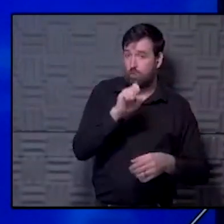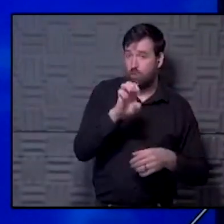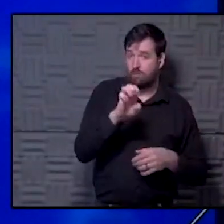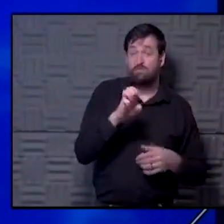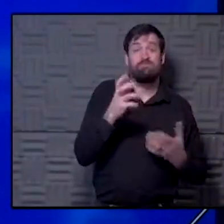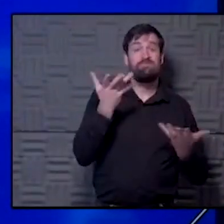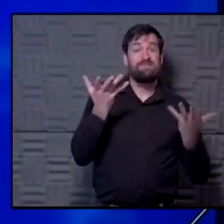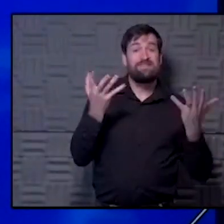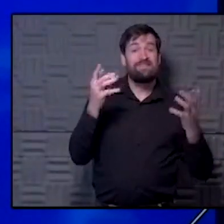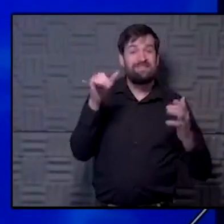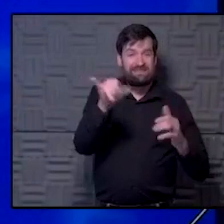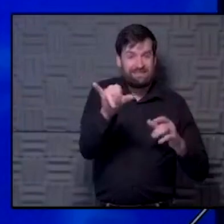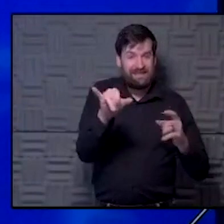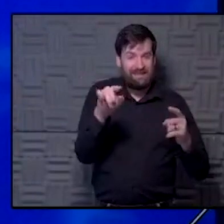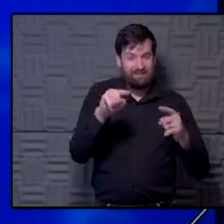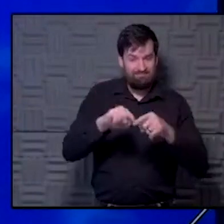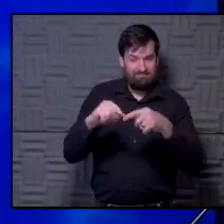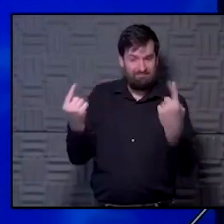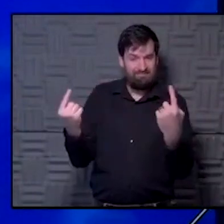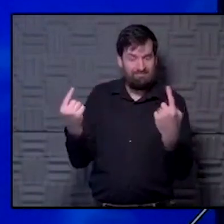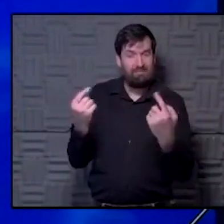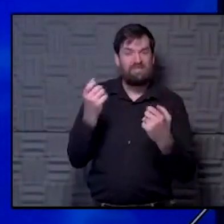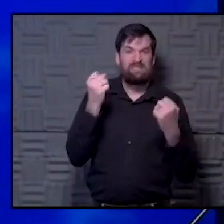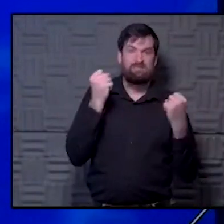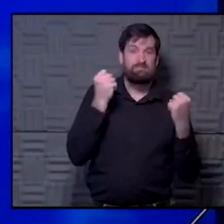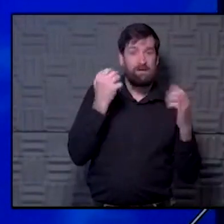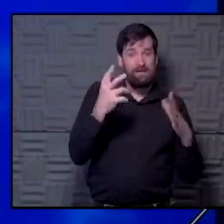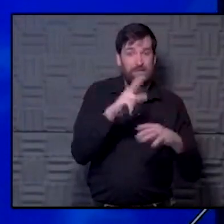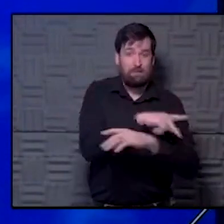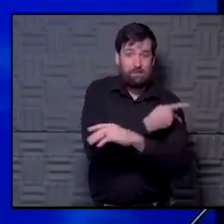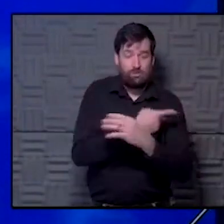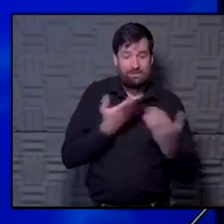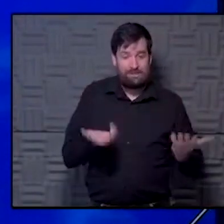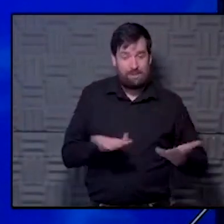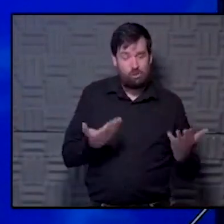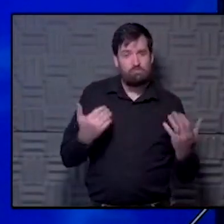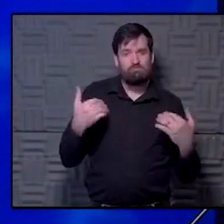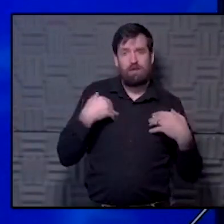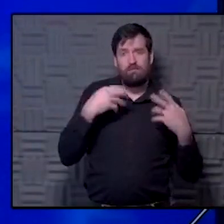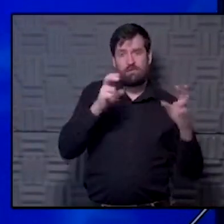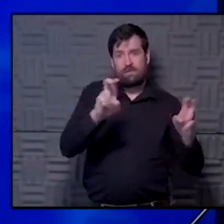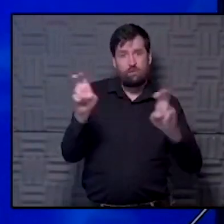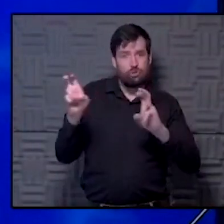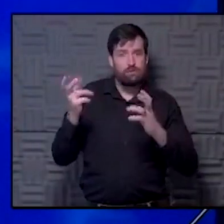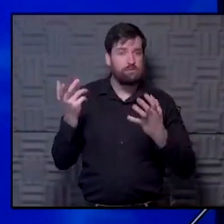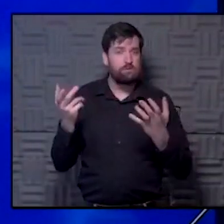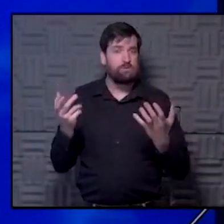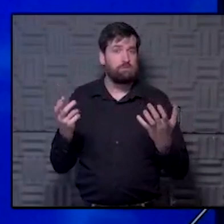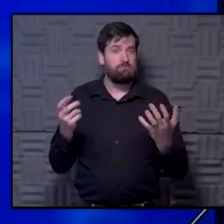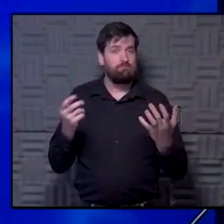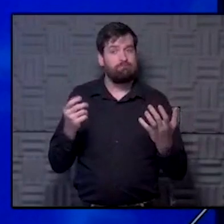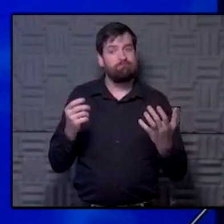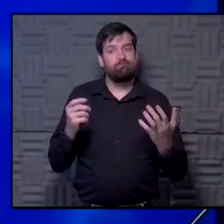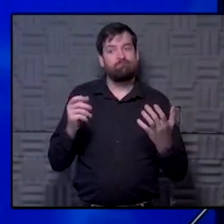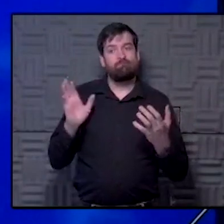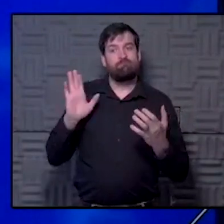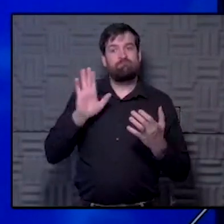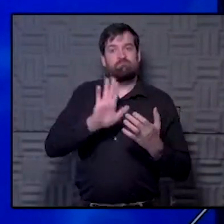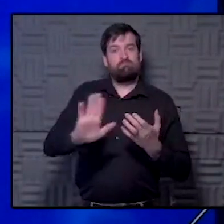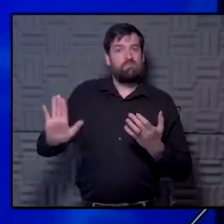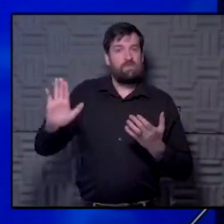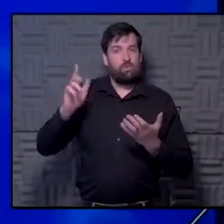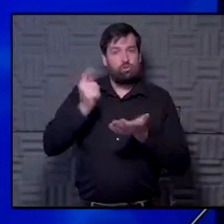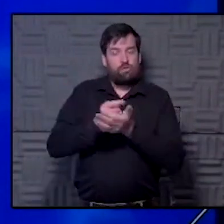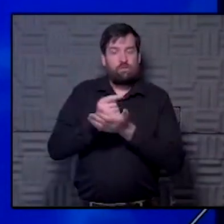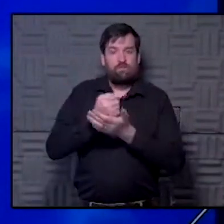true in reverse. We have a number of our patients here who have conditions that require them to seek treatment